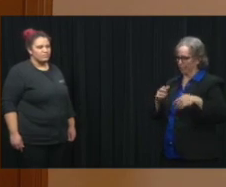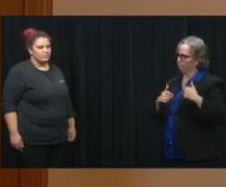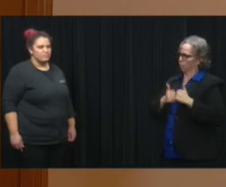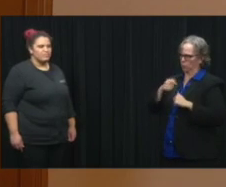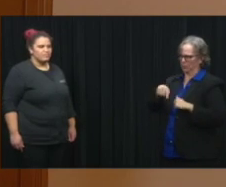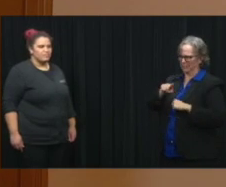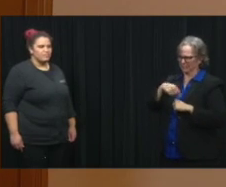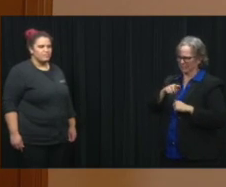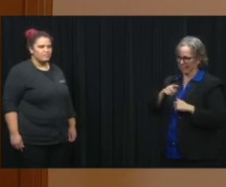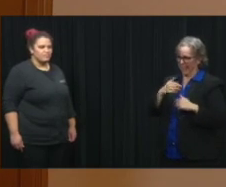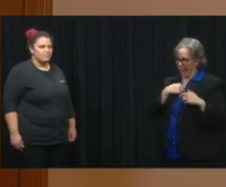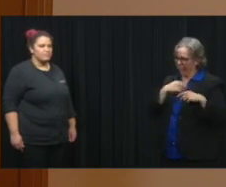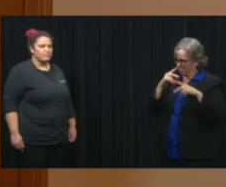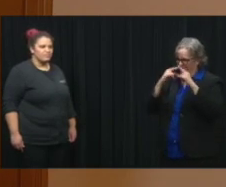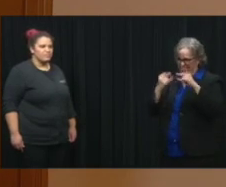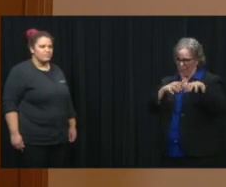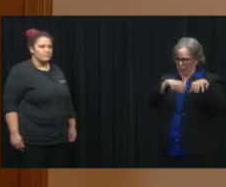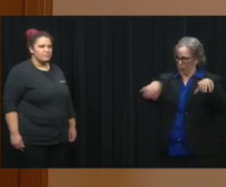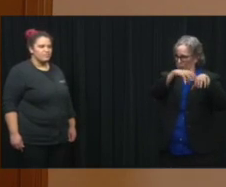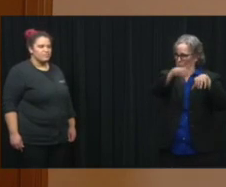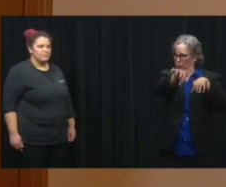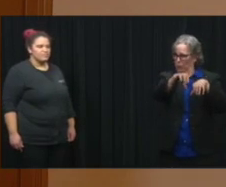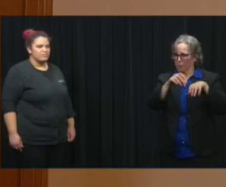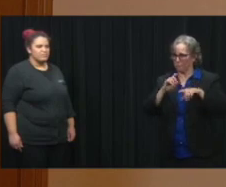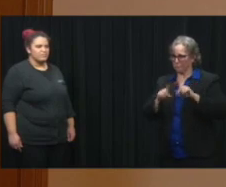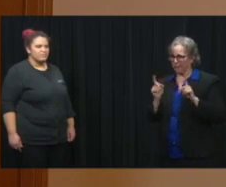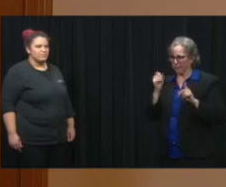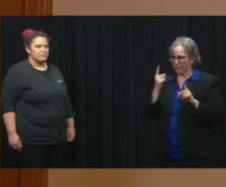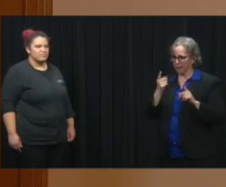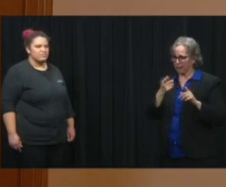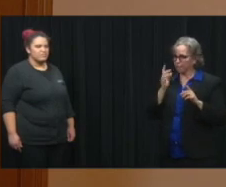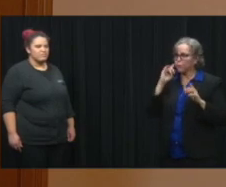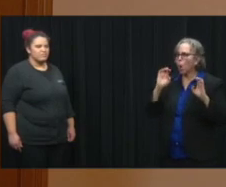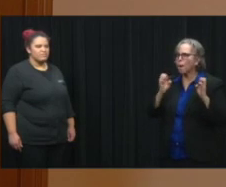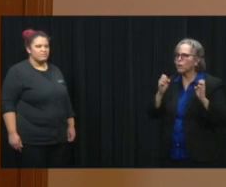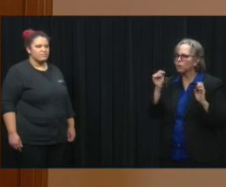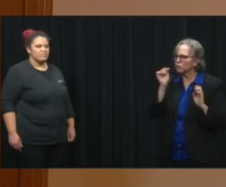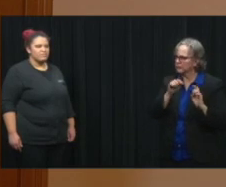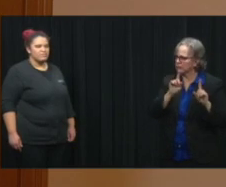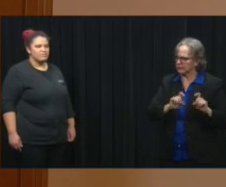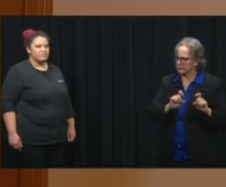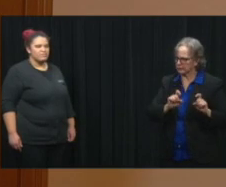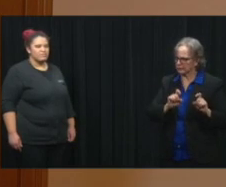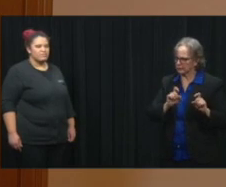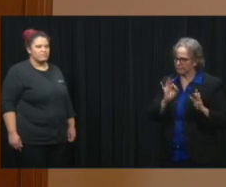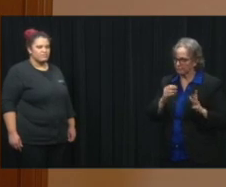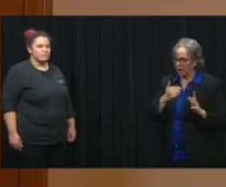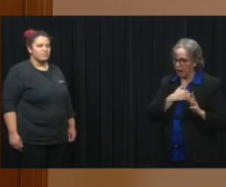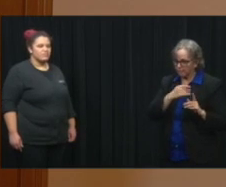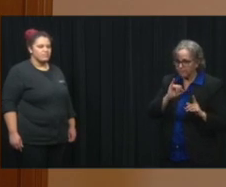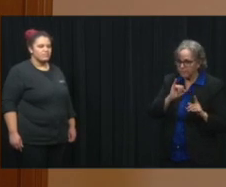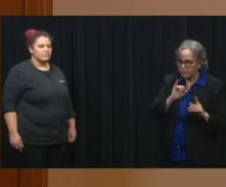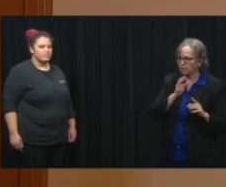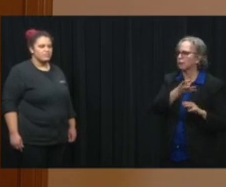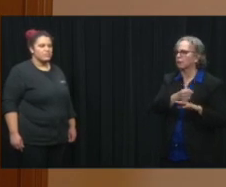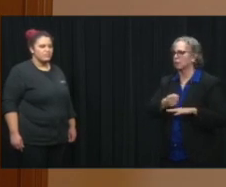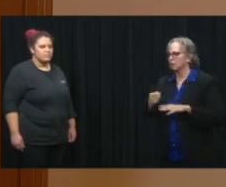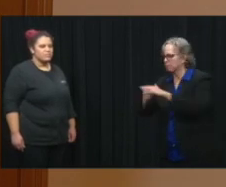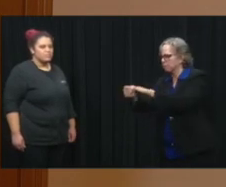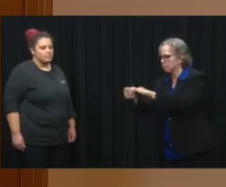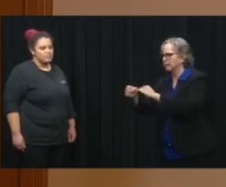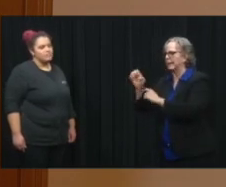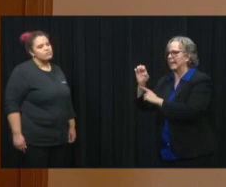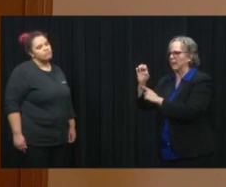often that's a place where someone gets triaged to be tested so that someone infectious is not going in the emergency room. We already have tents